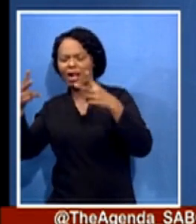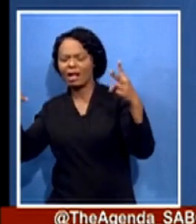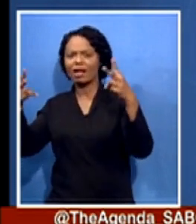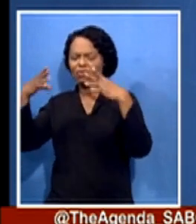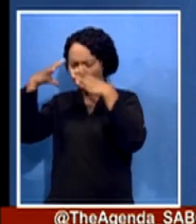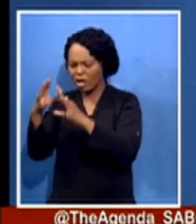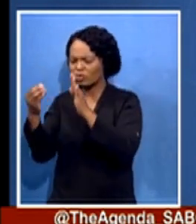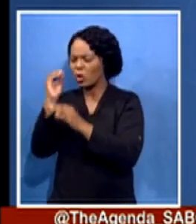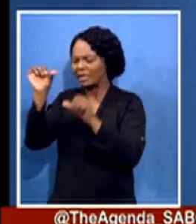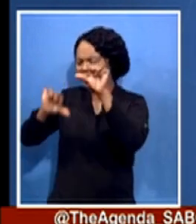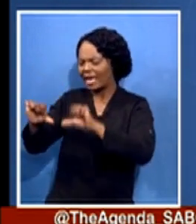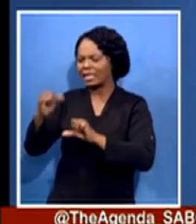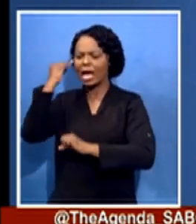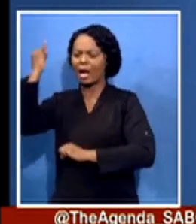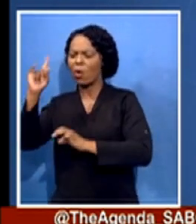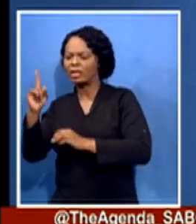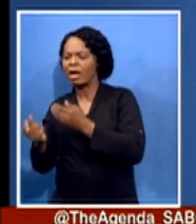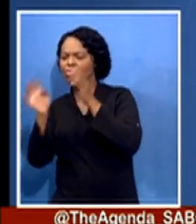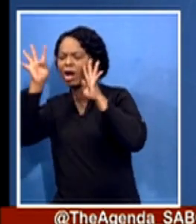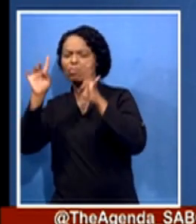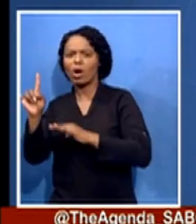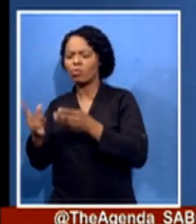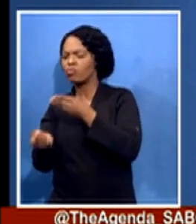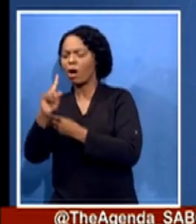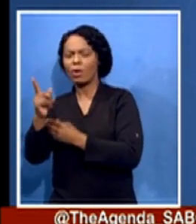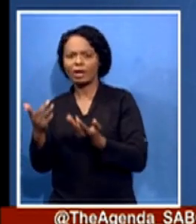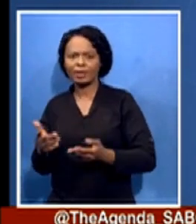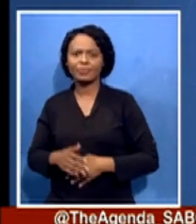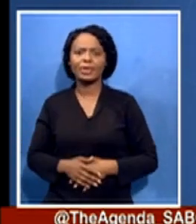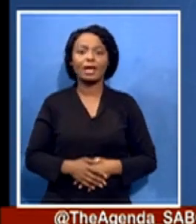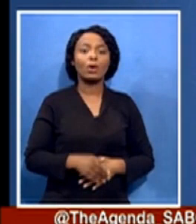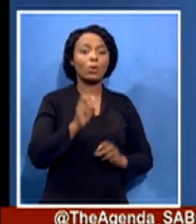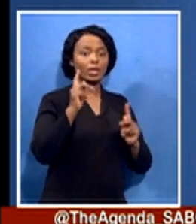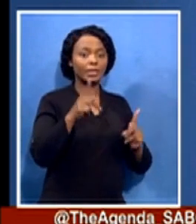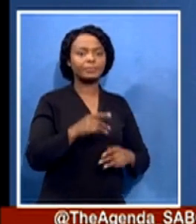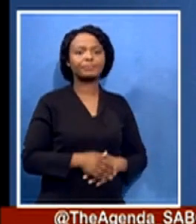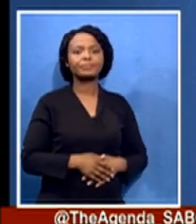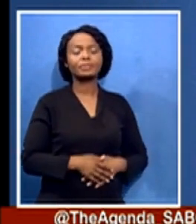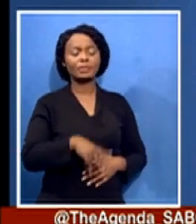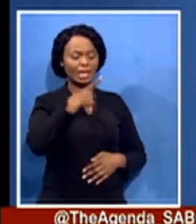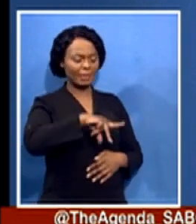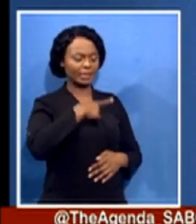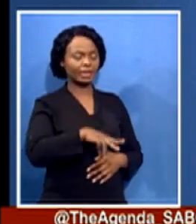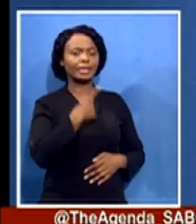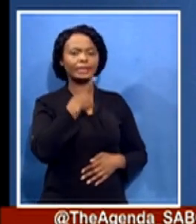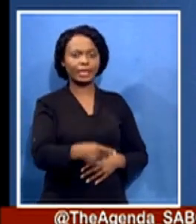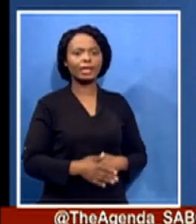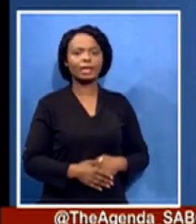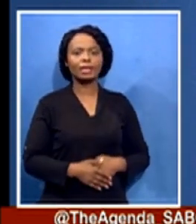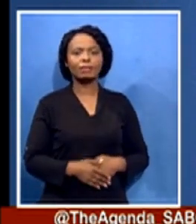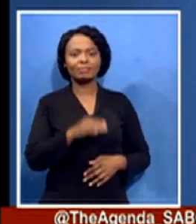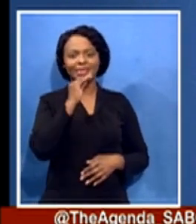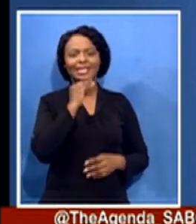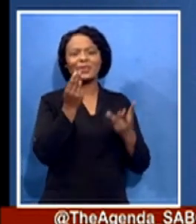Well, I think certainly if I speak personally, I certainly seem to have developed a new day job. But if I think